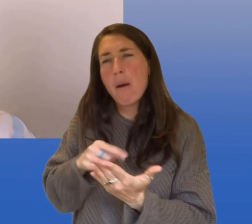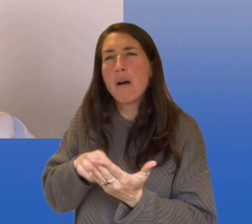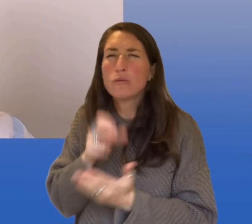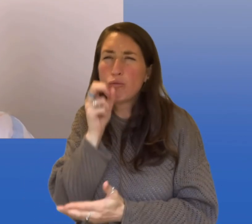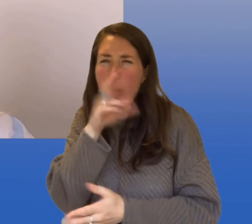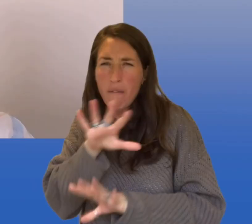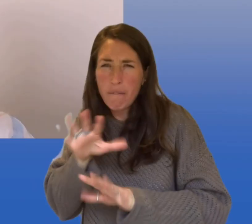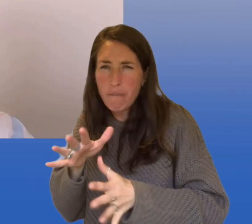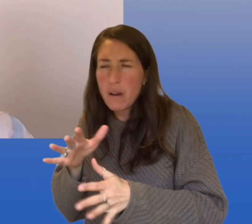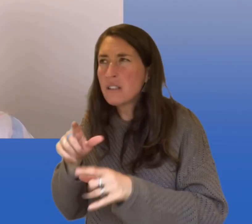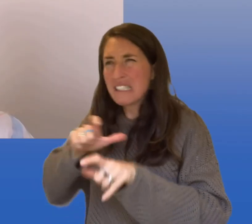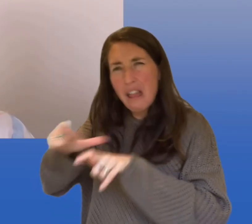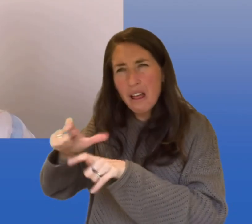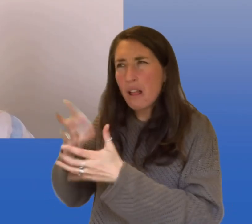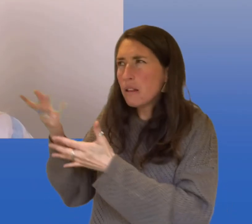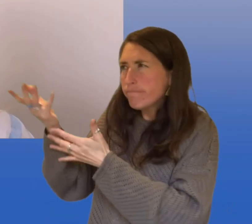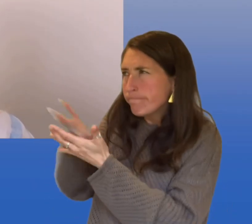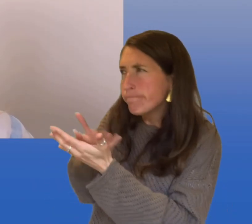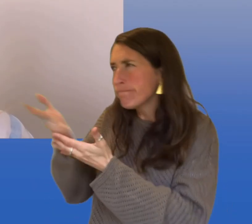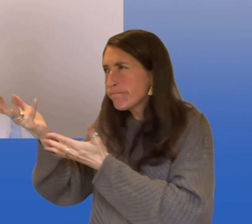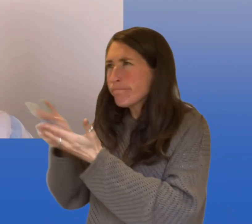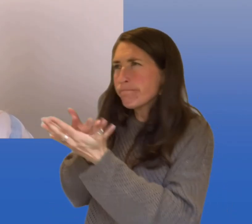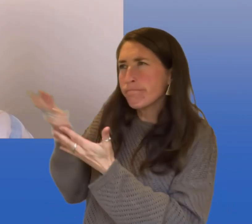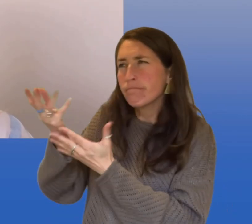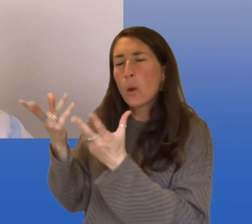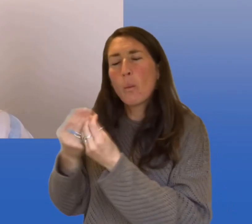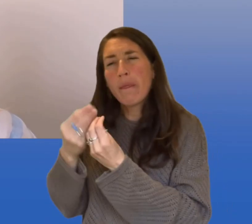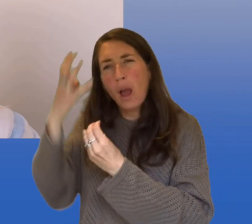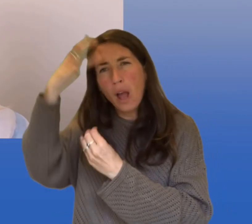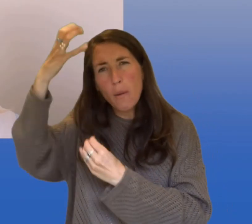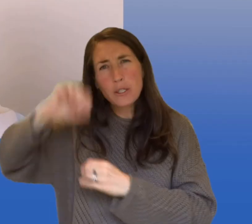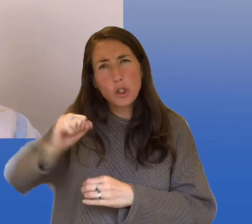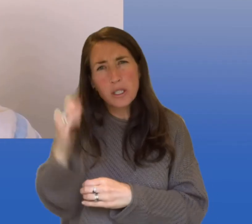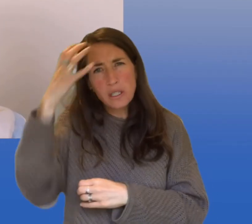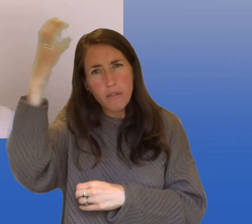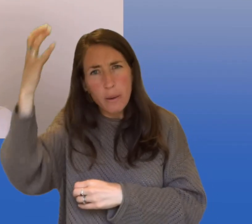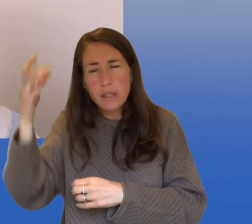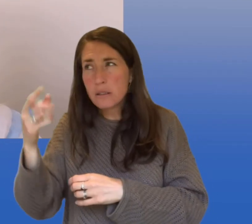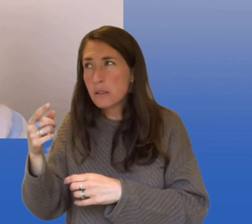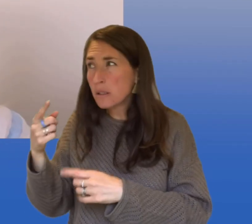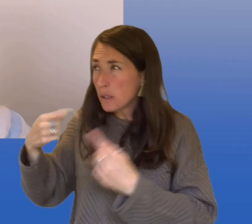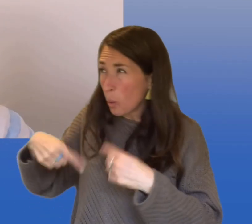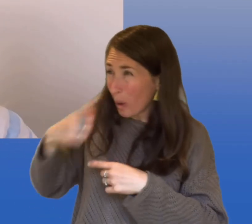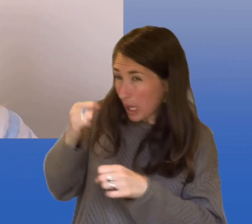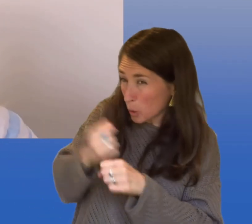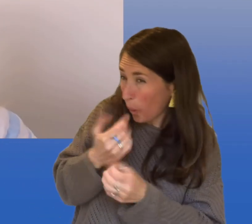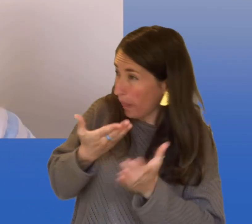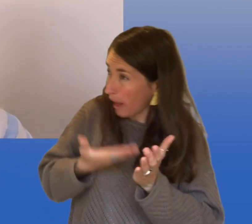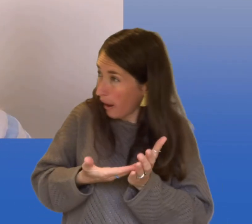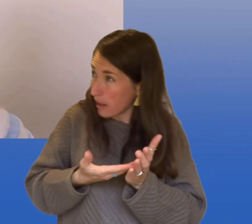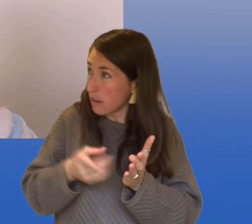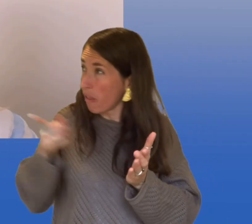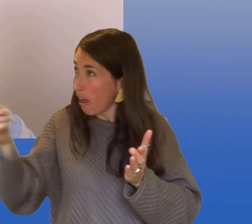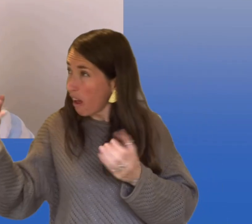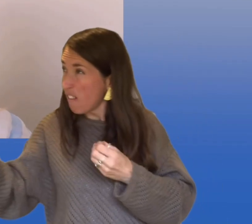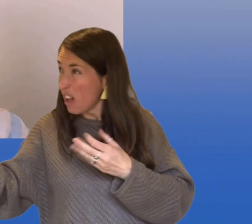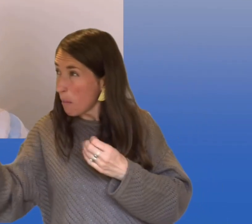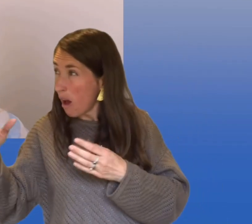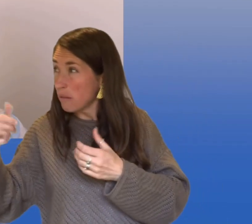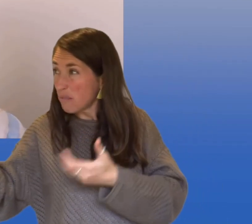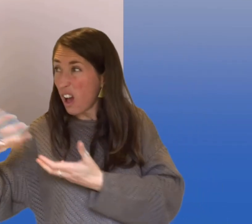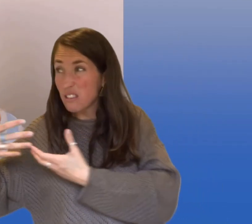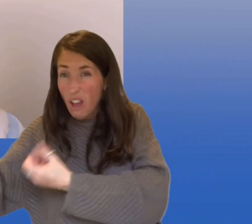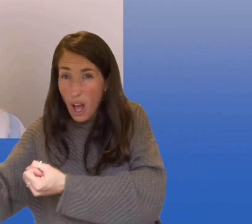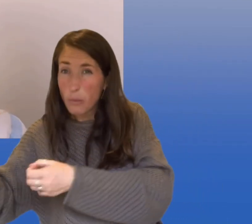live conversation with Scottish Government. It's a lot of backwards and forwards about what we think we can do for what amount of money, and then they tell